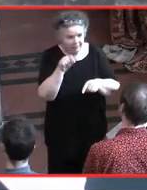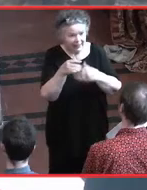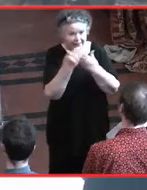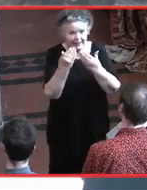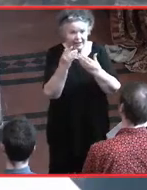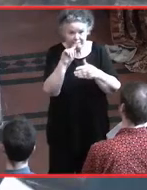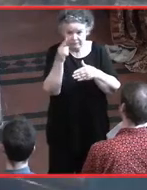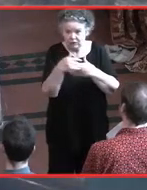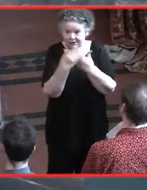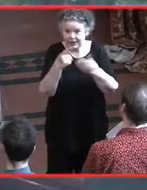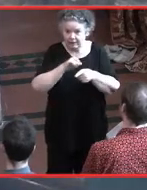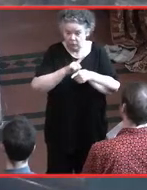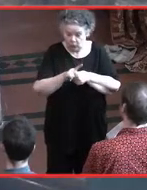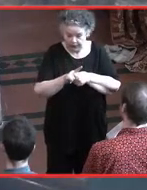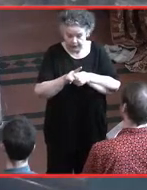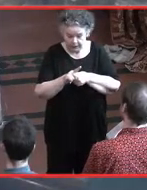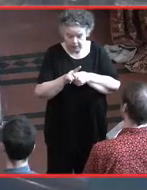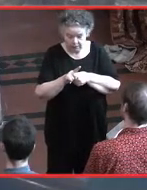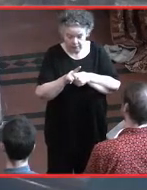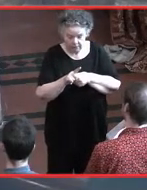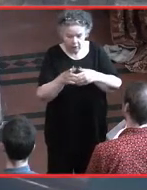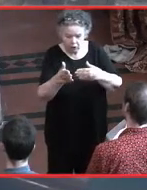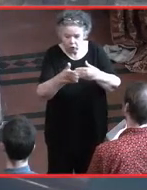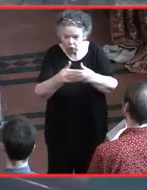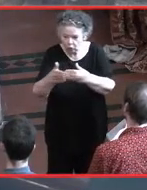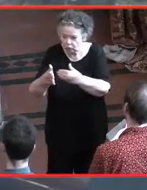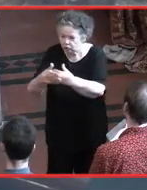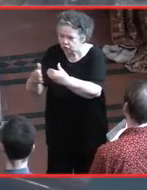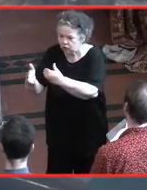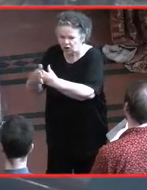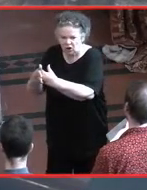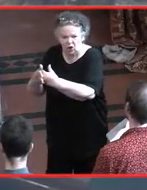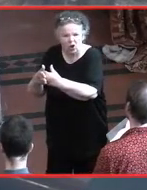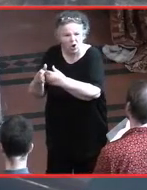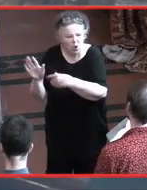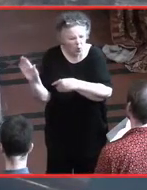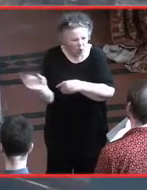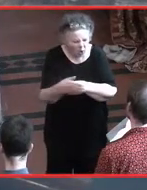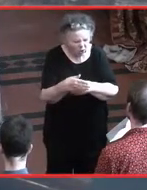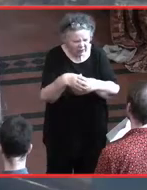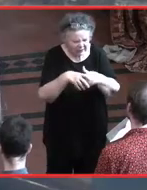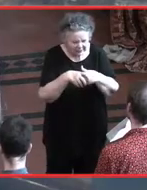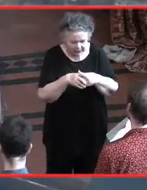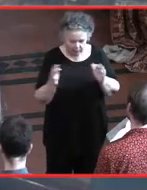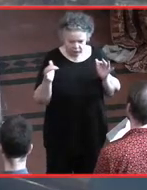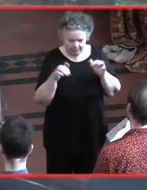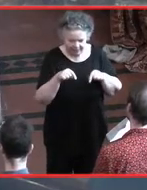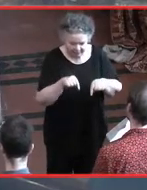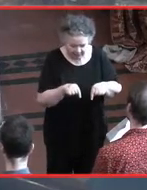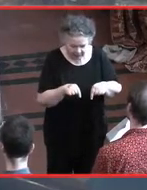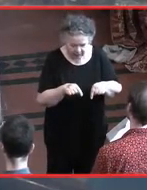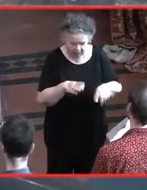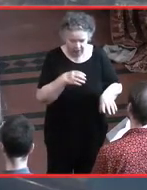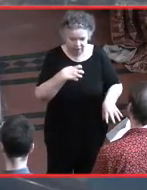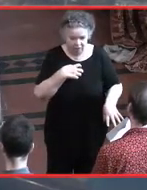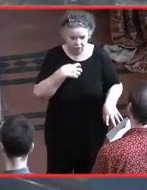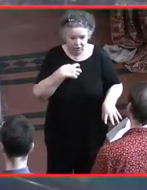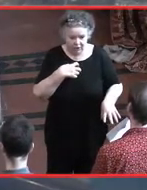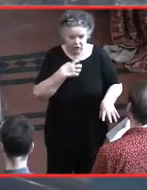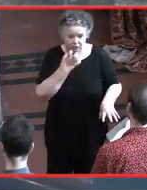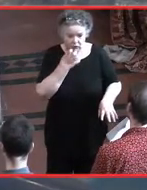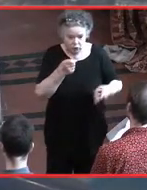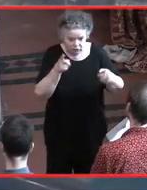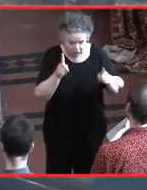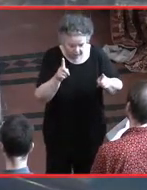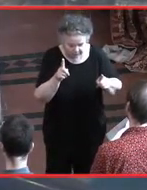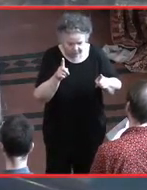first day of the week, and the doors of the house where the disciples had met were locked for fear of the Jews, Jesus came and stood